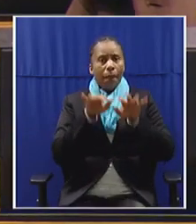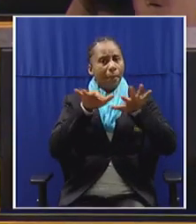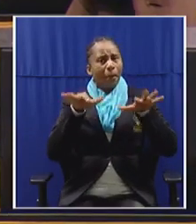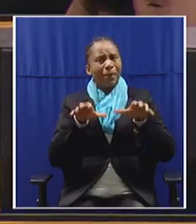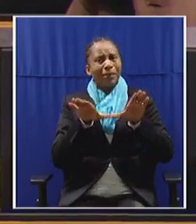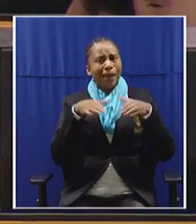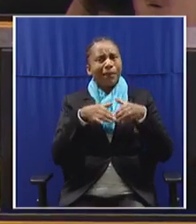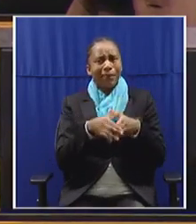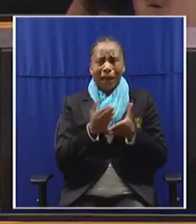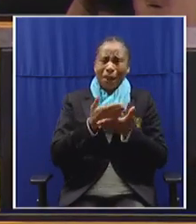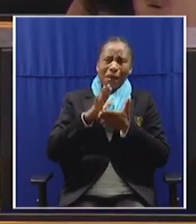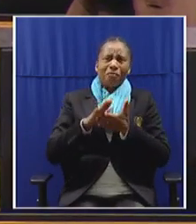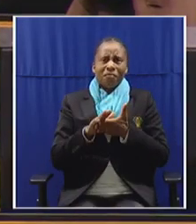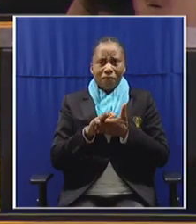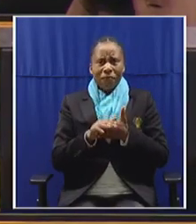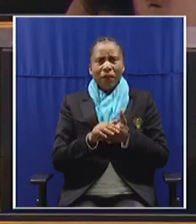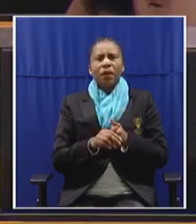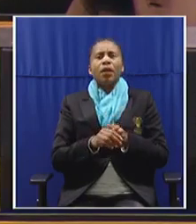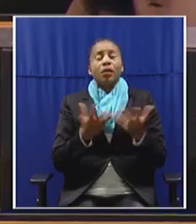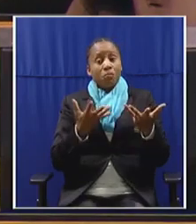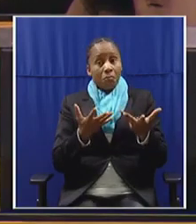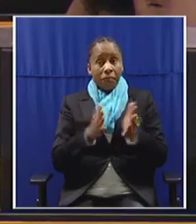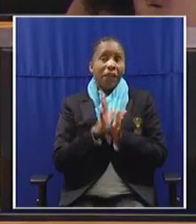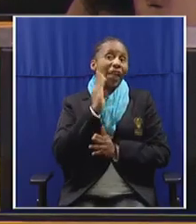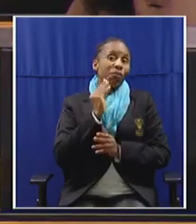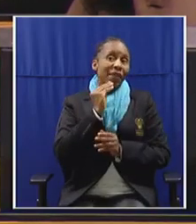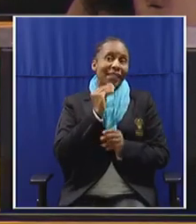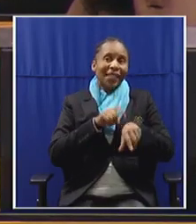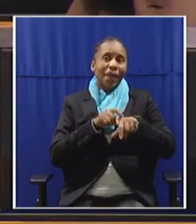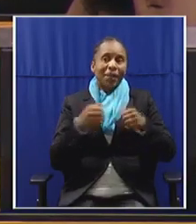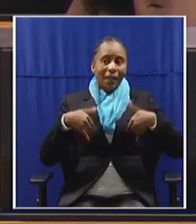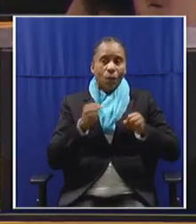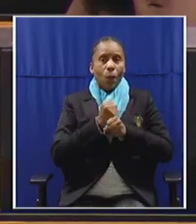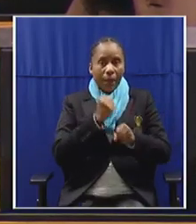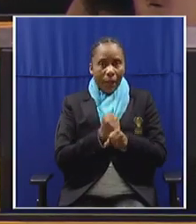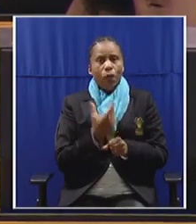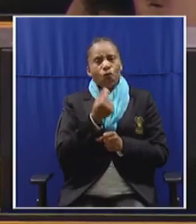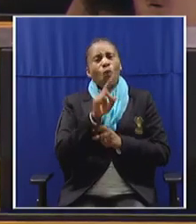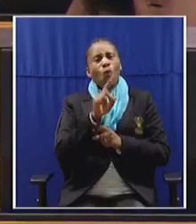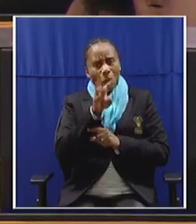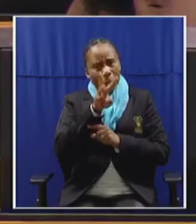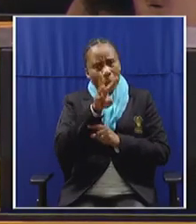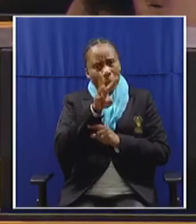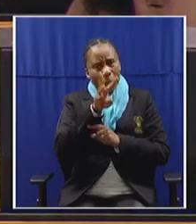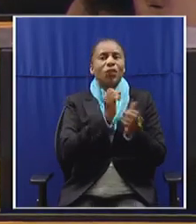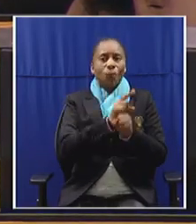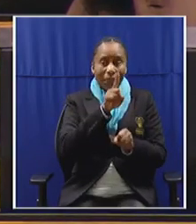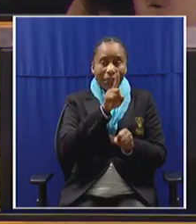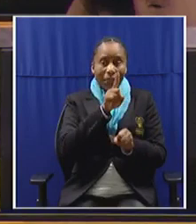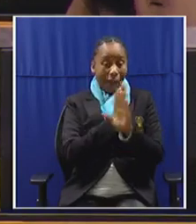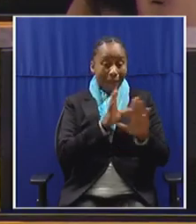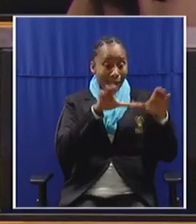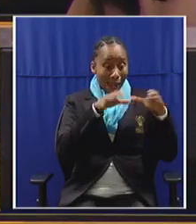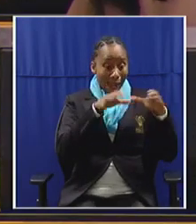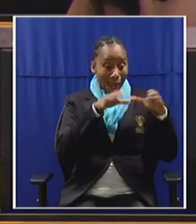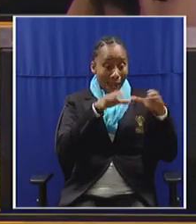of young people required to have experience in the entry level. What are we going to do to ensure the private sector also tailor-made?